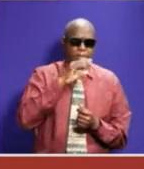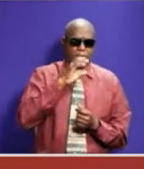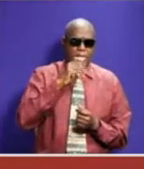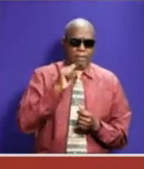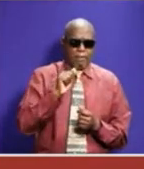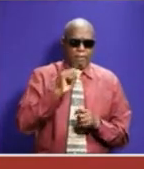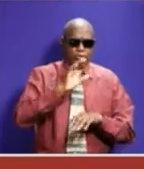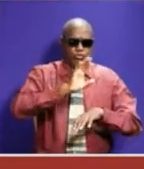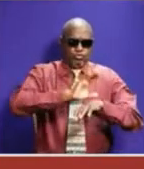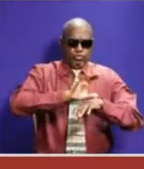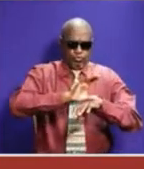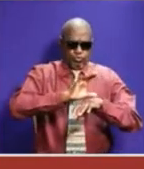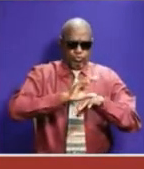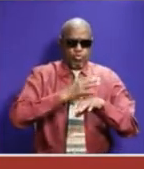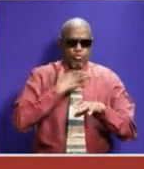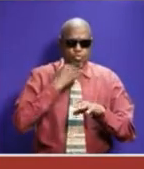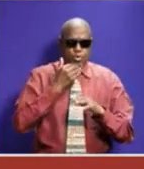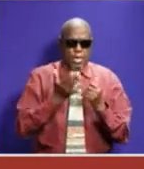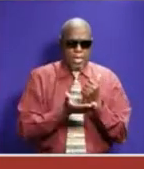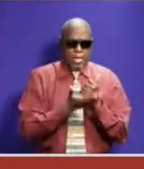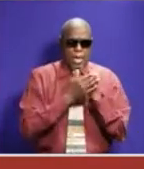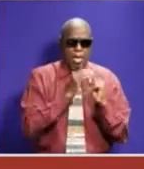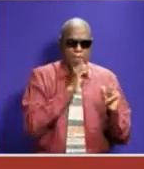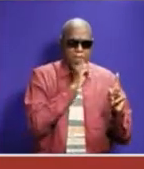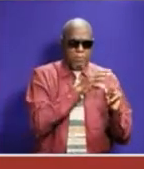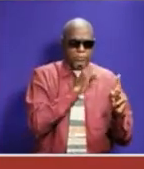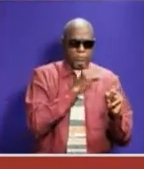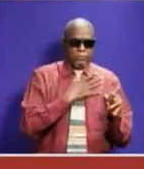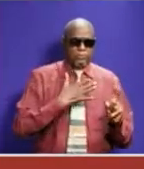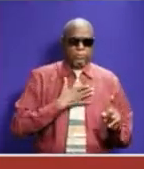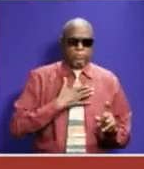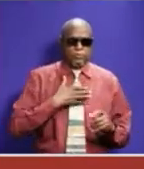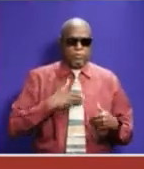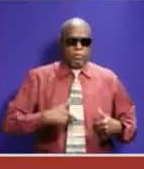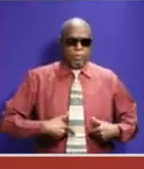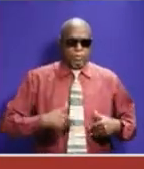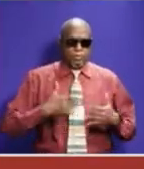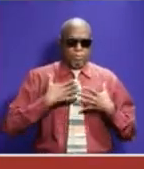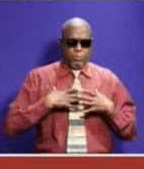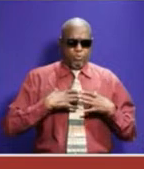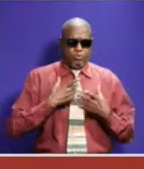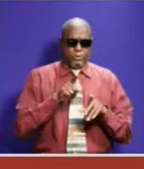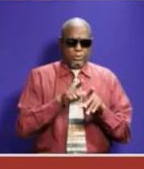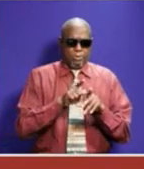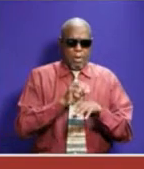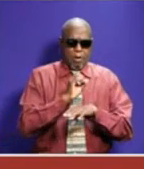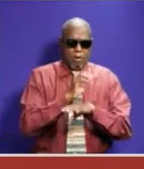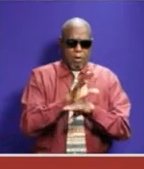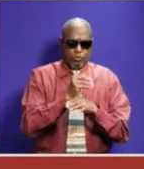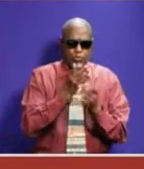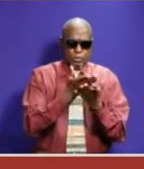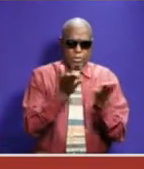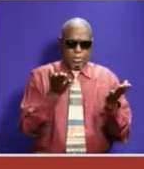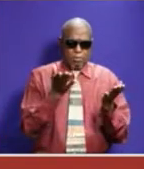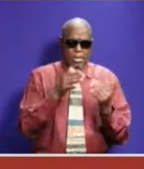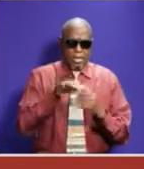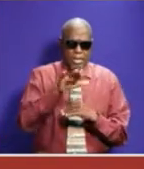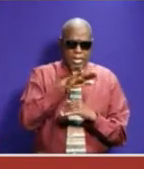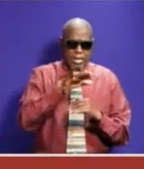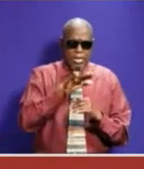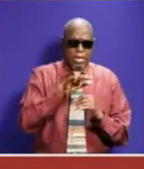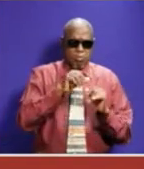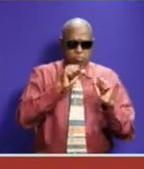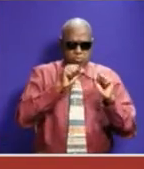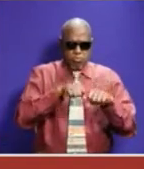want you to help to mentor our young people and to counsel them as well, and where you can,